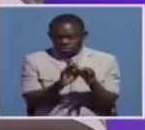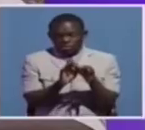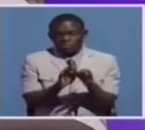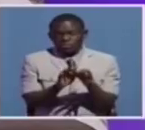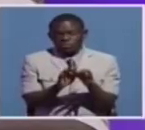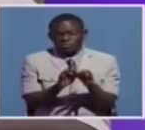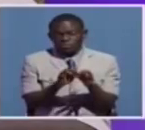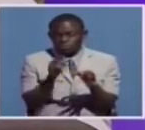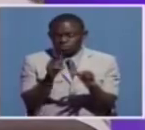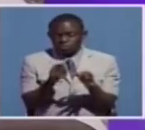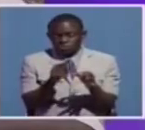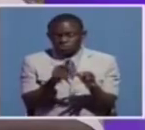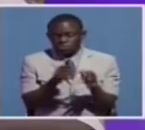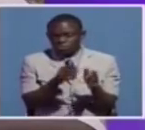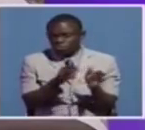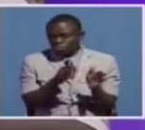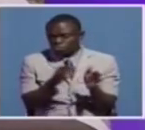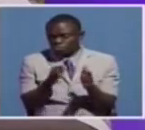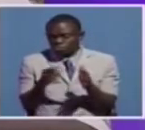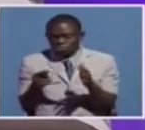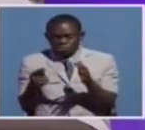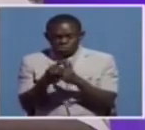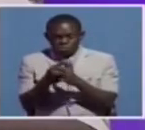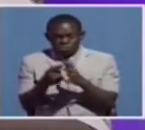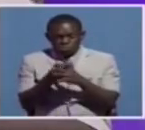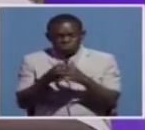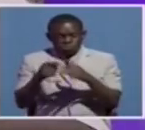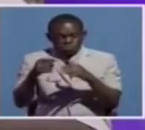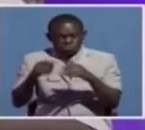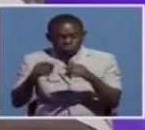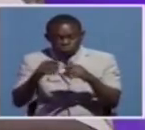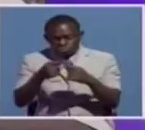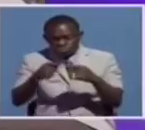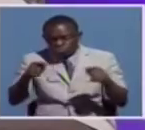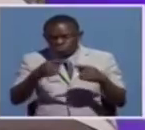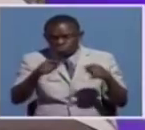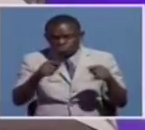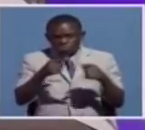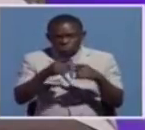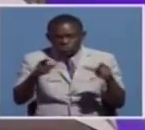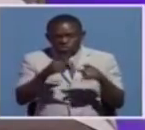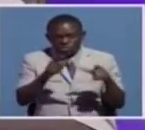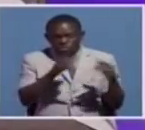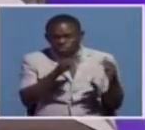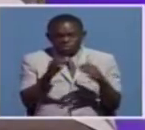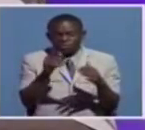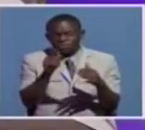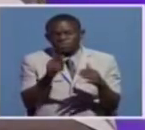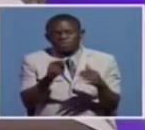So for him, unity is one of the biggest things. Unity and love, which lead to peace and